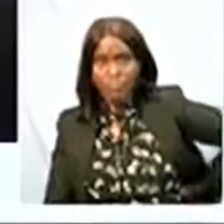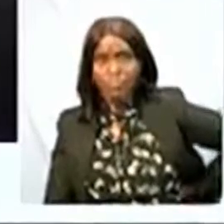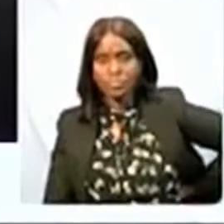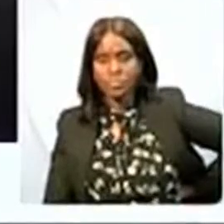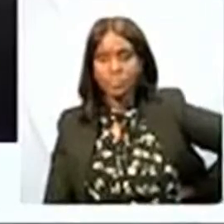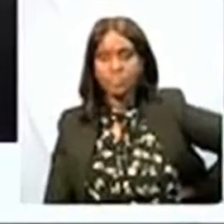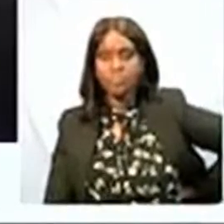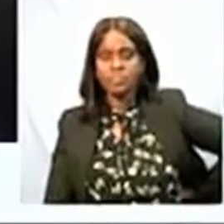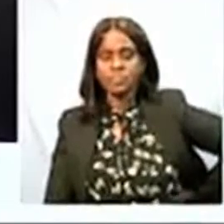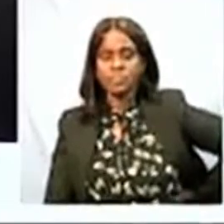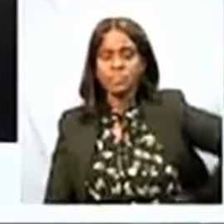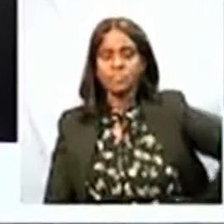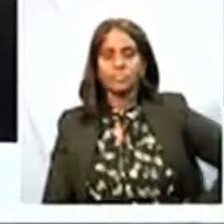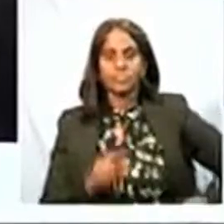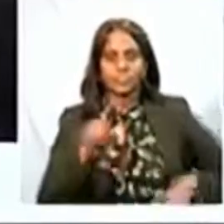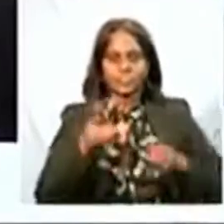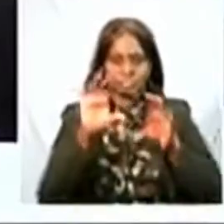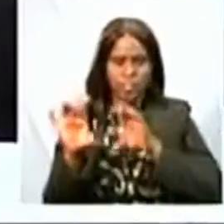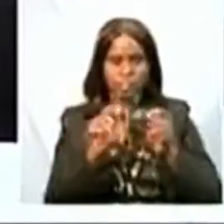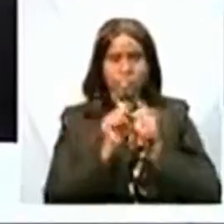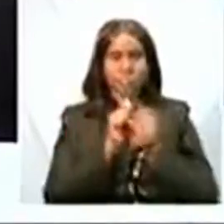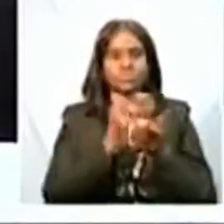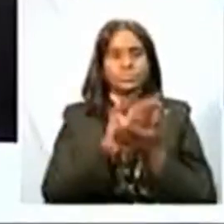Since the issue was to do with procurement.